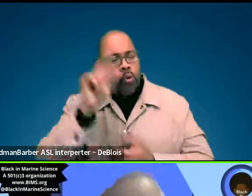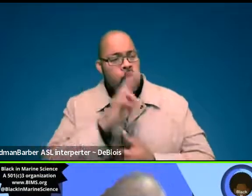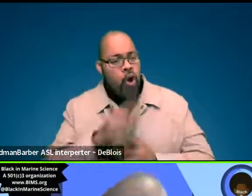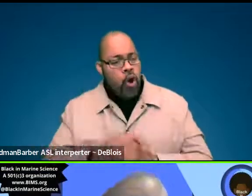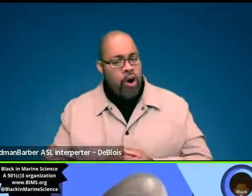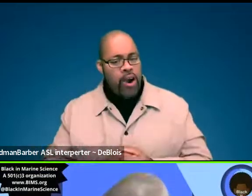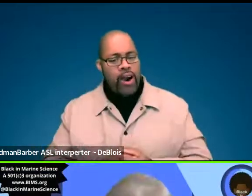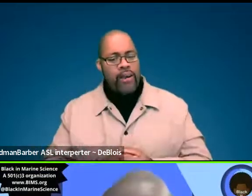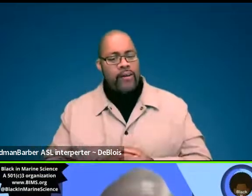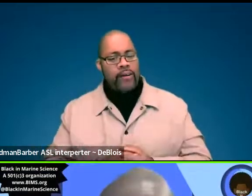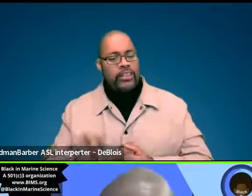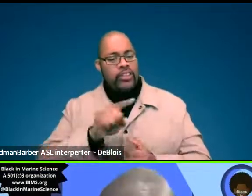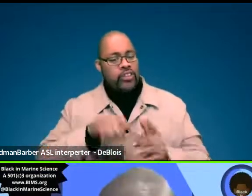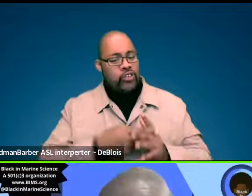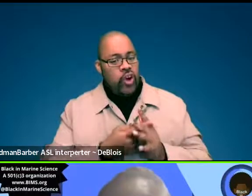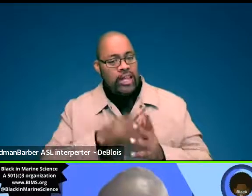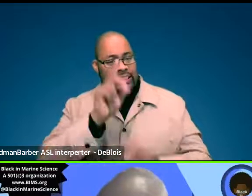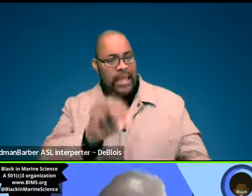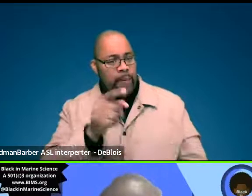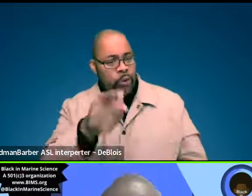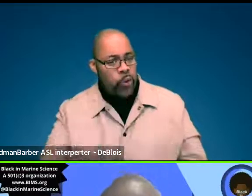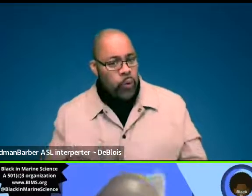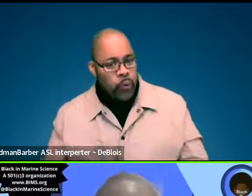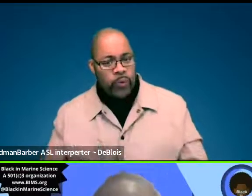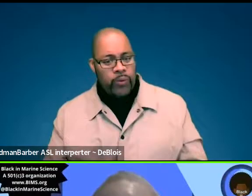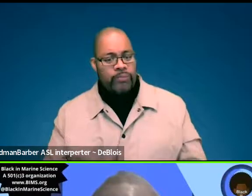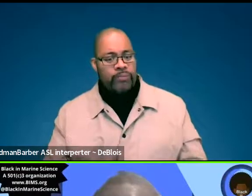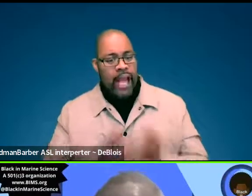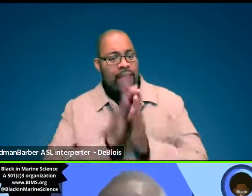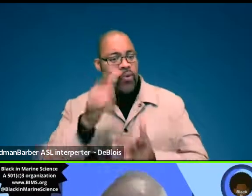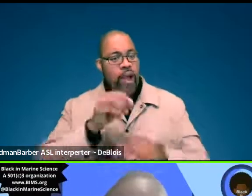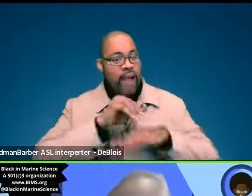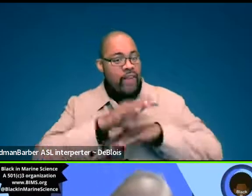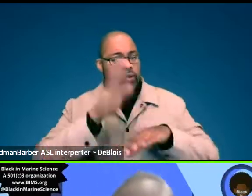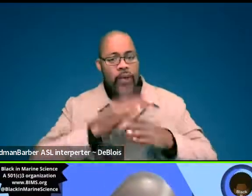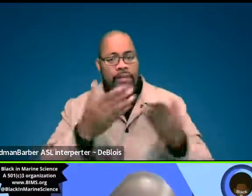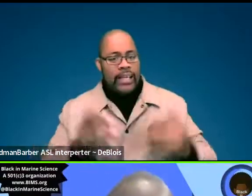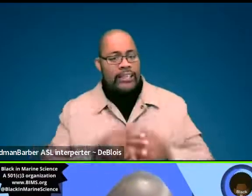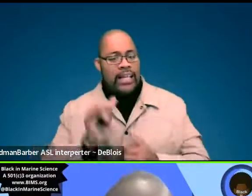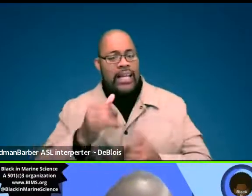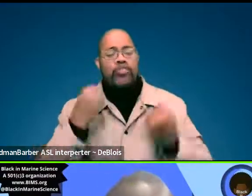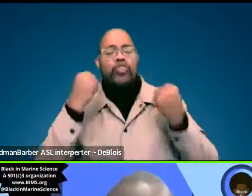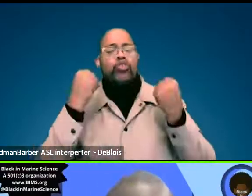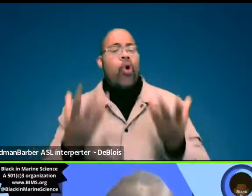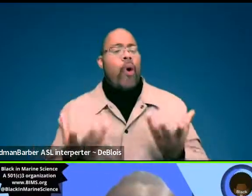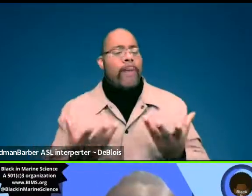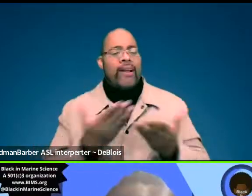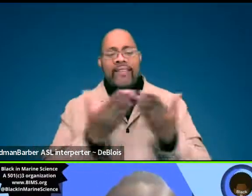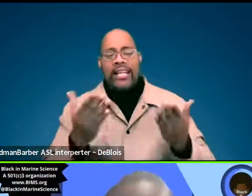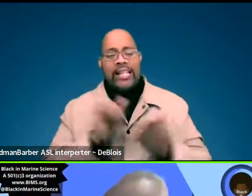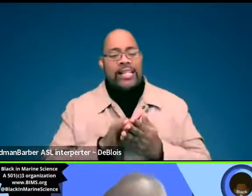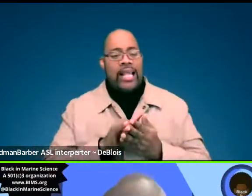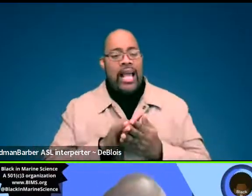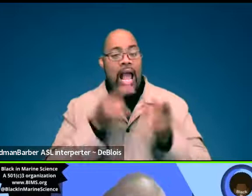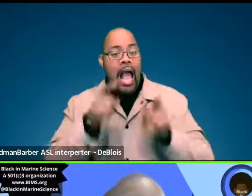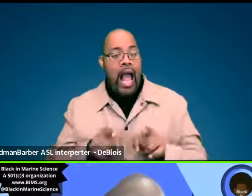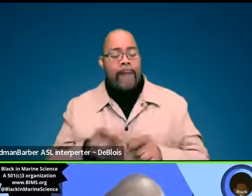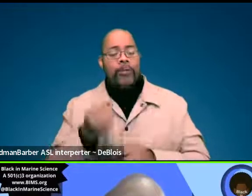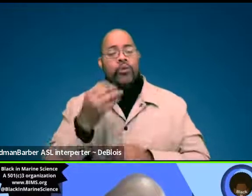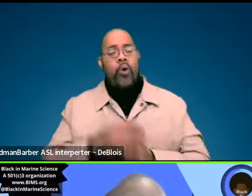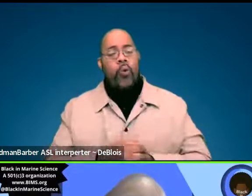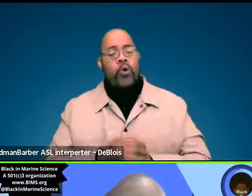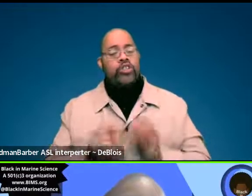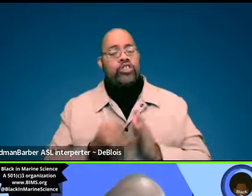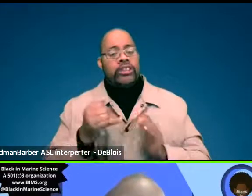are. They start to DM you, right? They ask for your advice on things. Like, there are so many things that then happen. And so